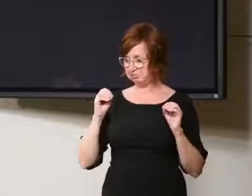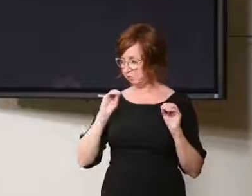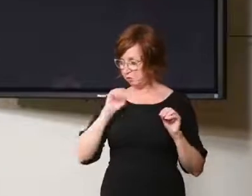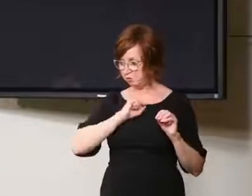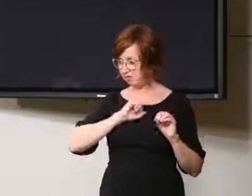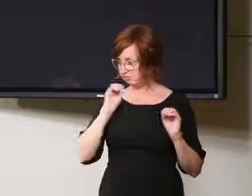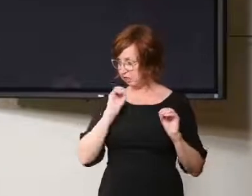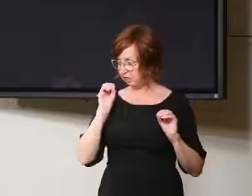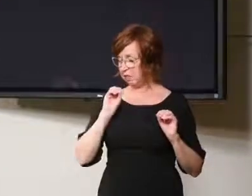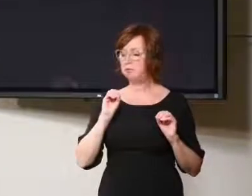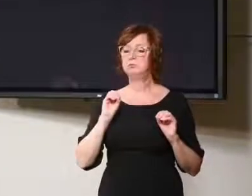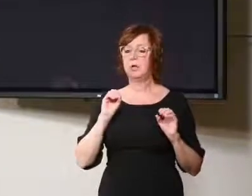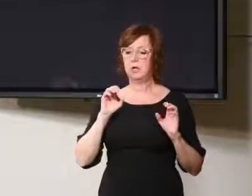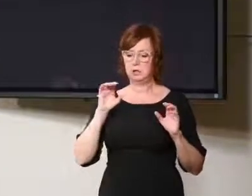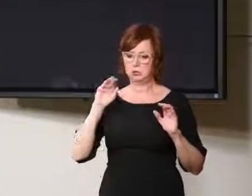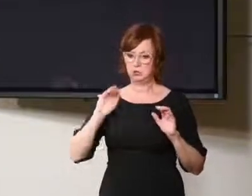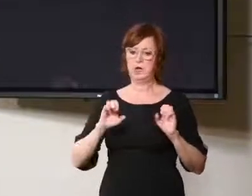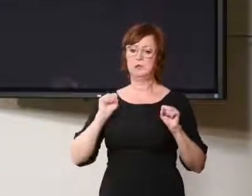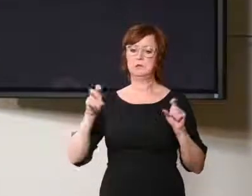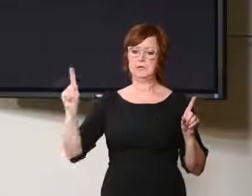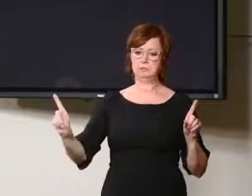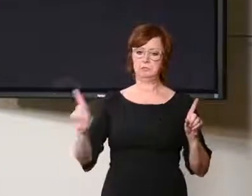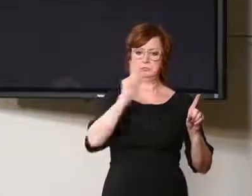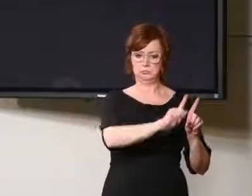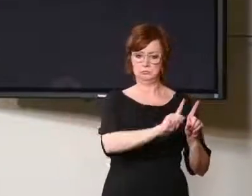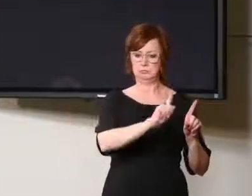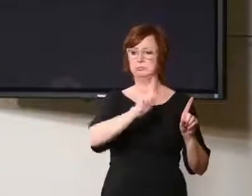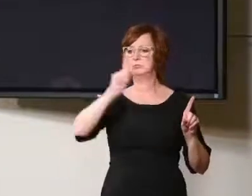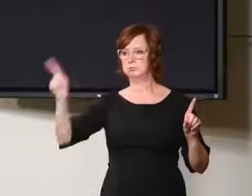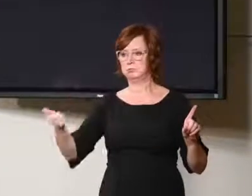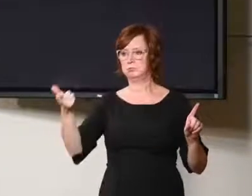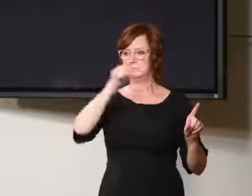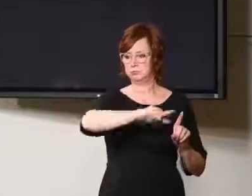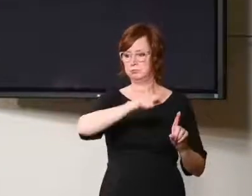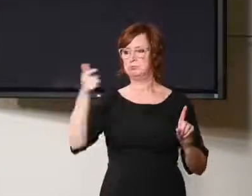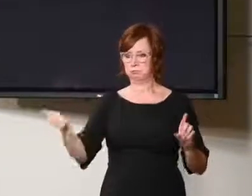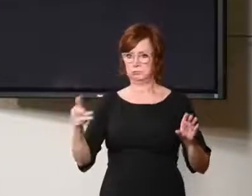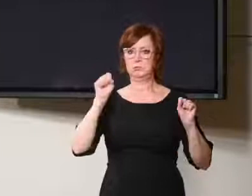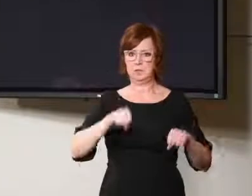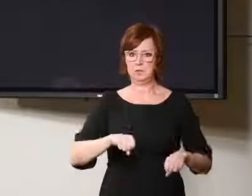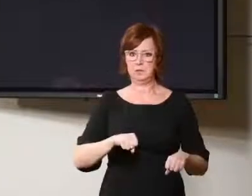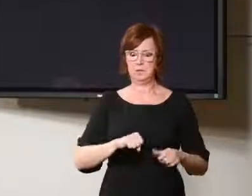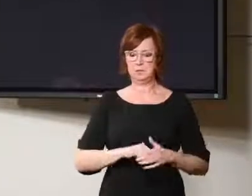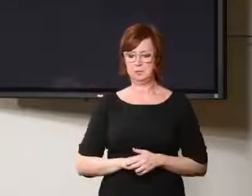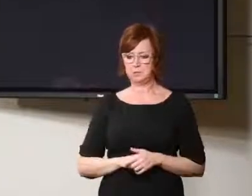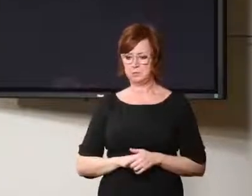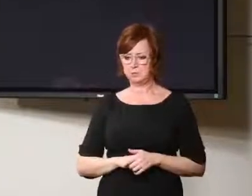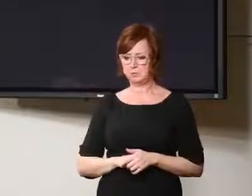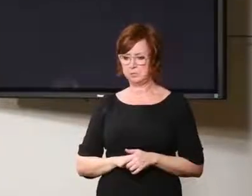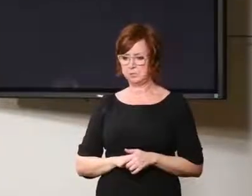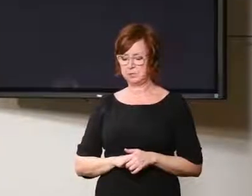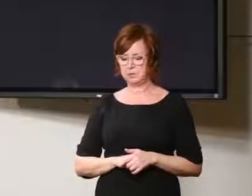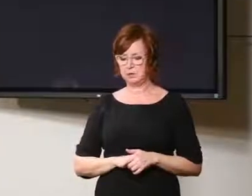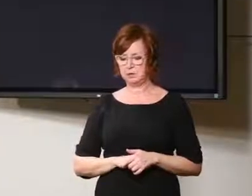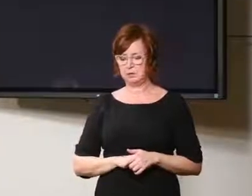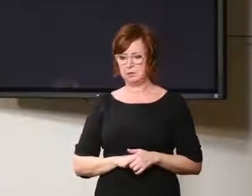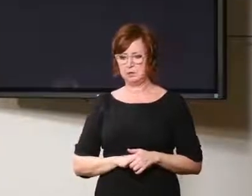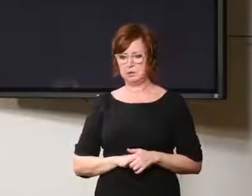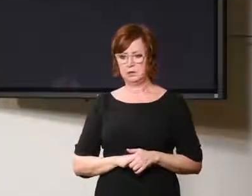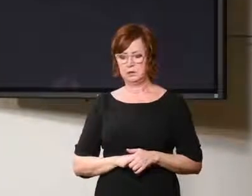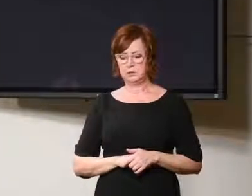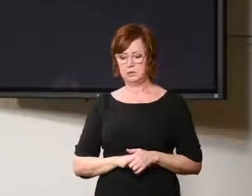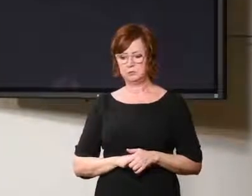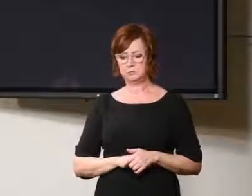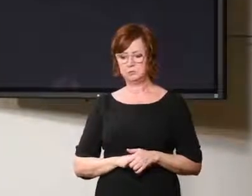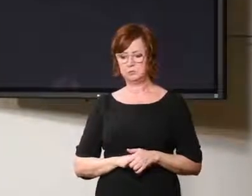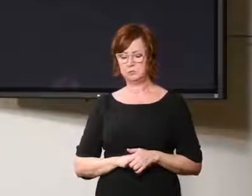a question that while we say that if you have a household, 4 or 5 people, stay to yourselves. If you go out